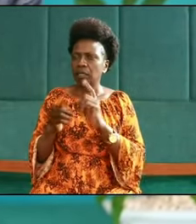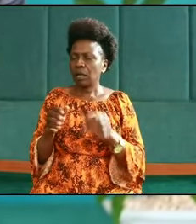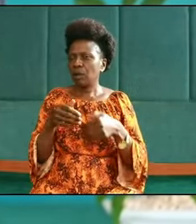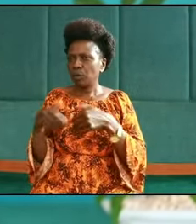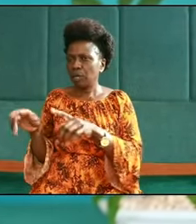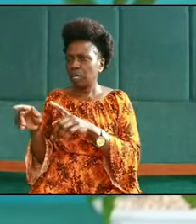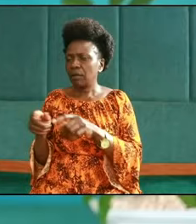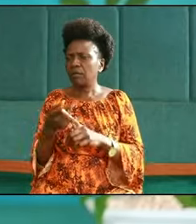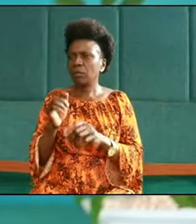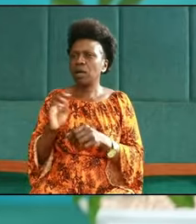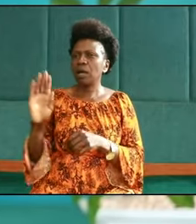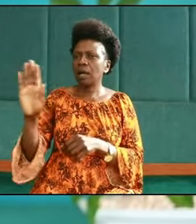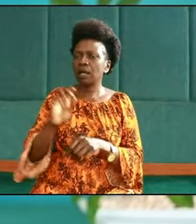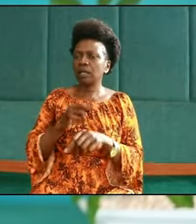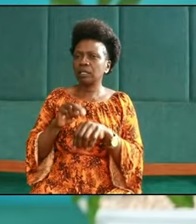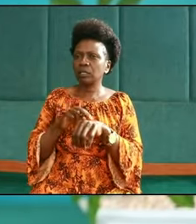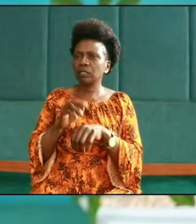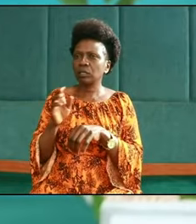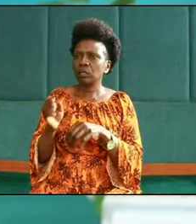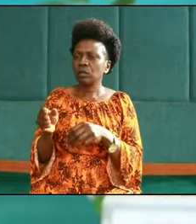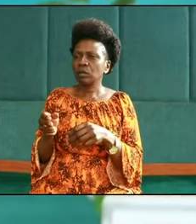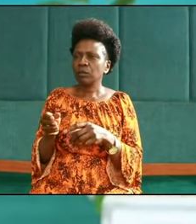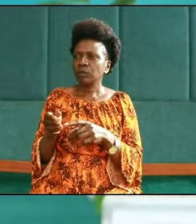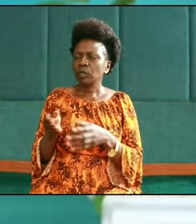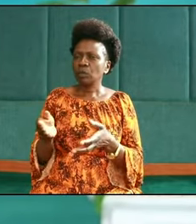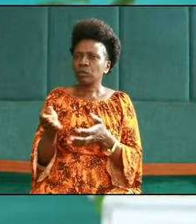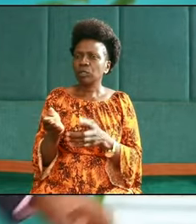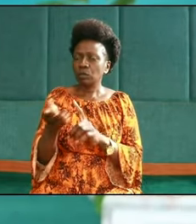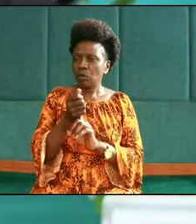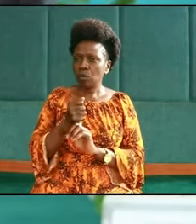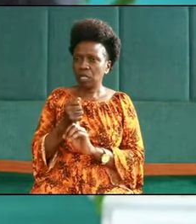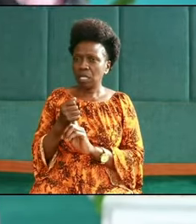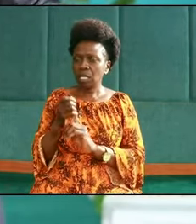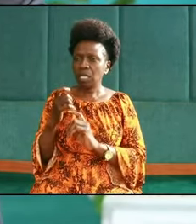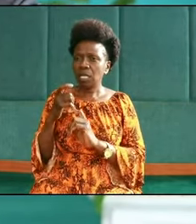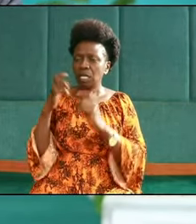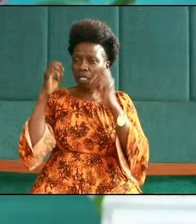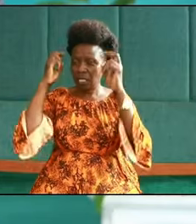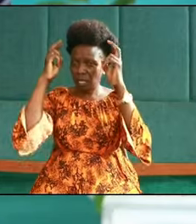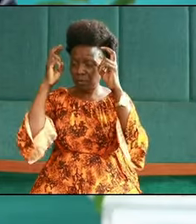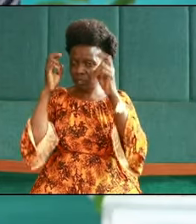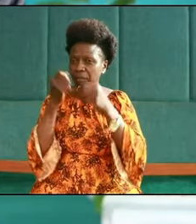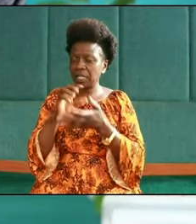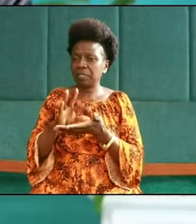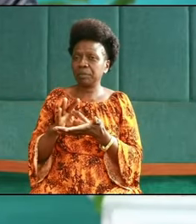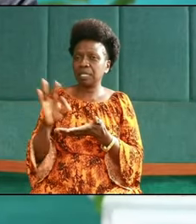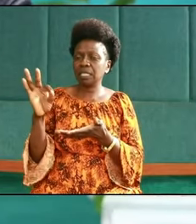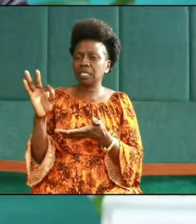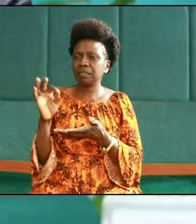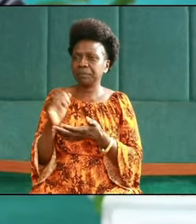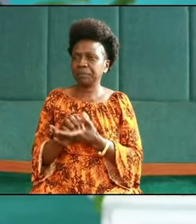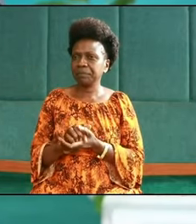country, she was possessed of demons. She was possessed of spirit, and